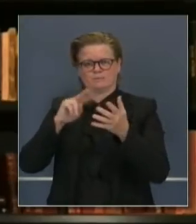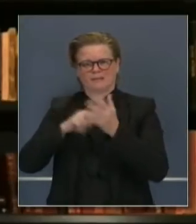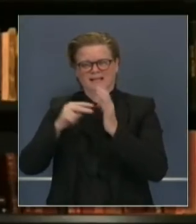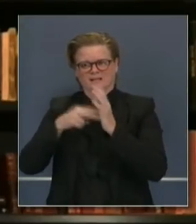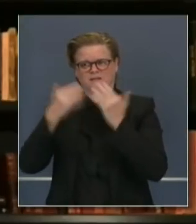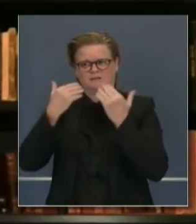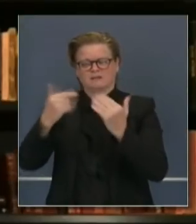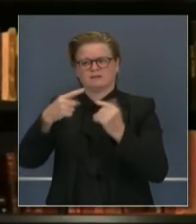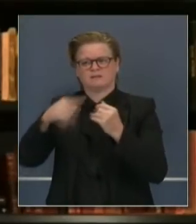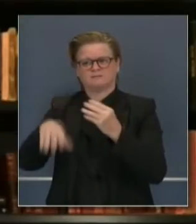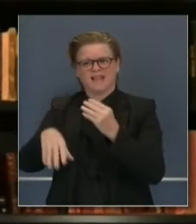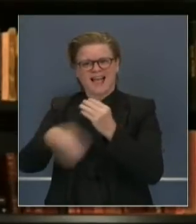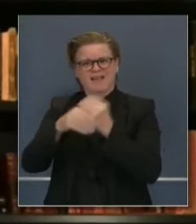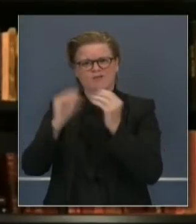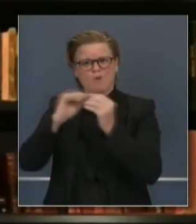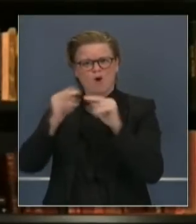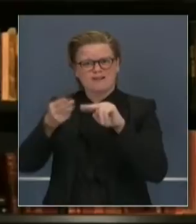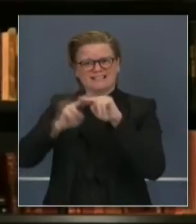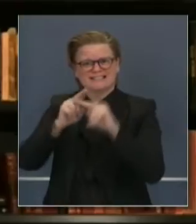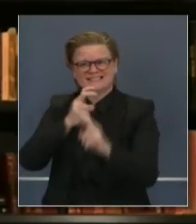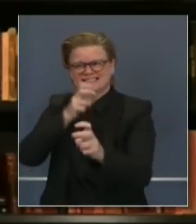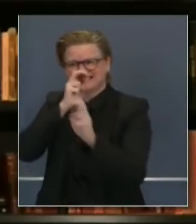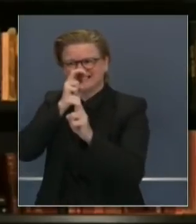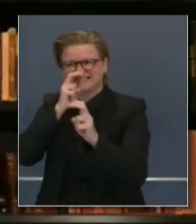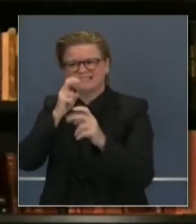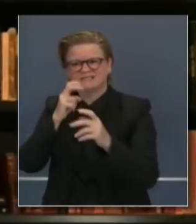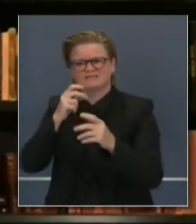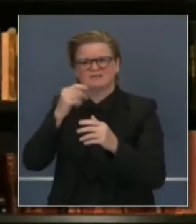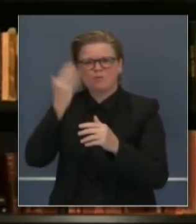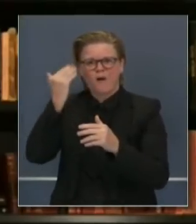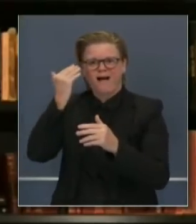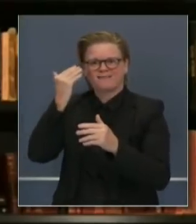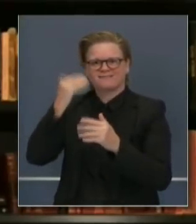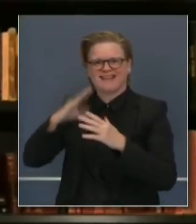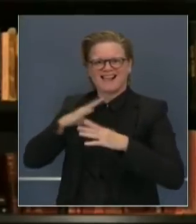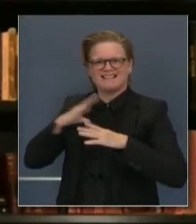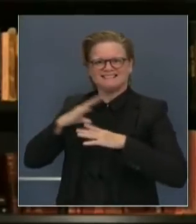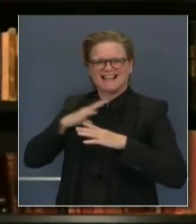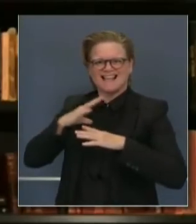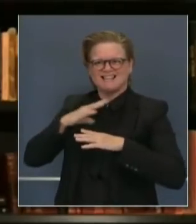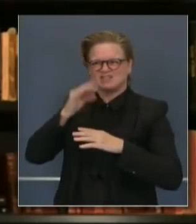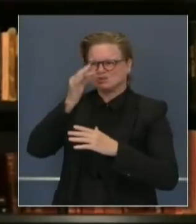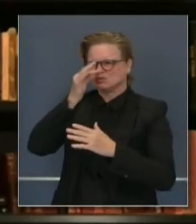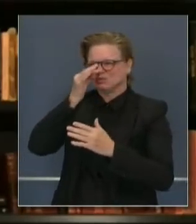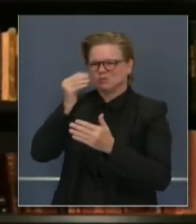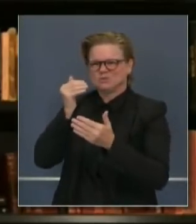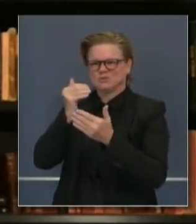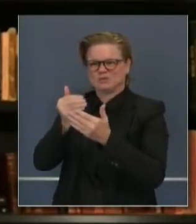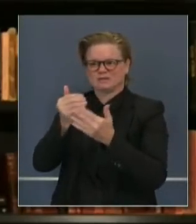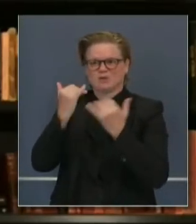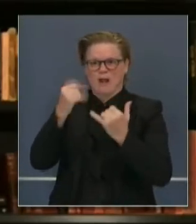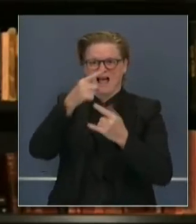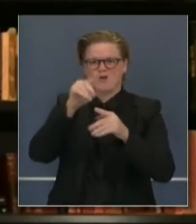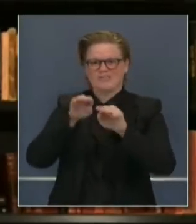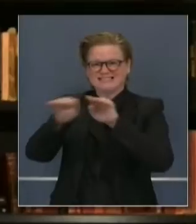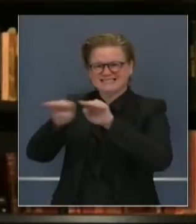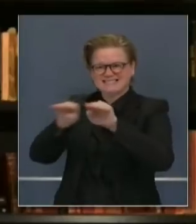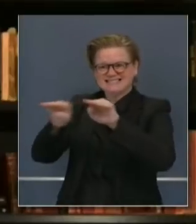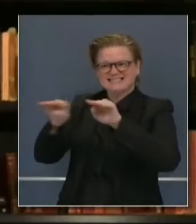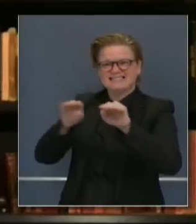that, given that the holidays are coming up. And I know you're really just leaving it up to the public to make the decision to